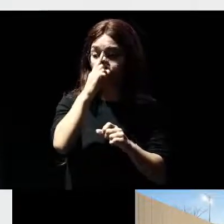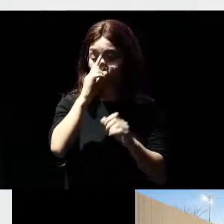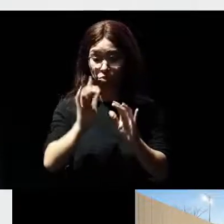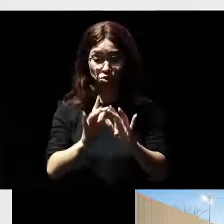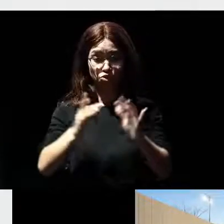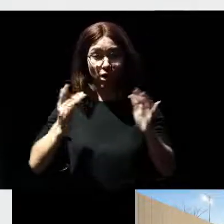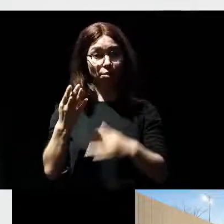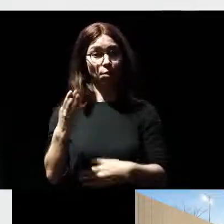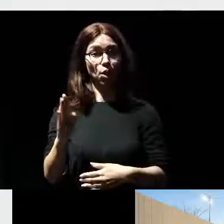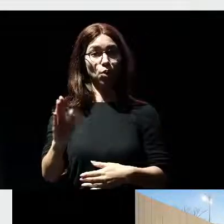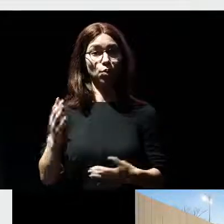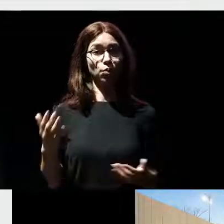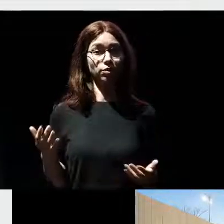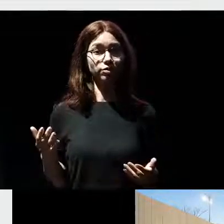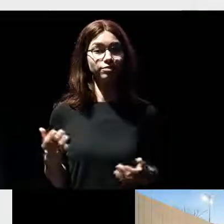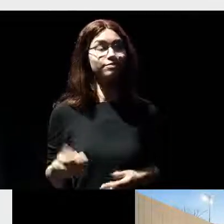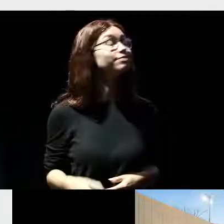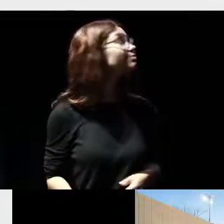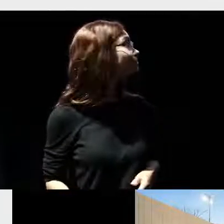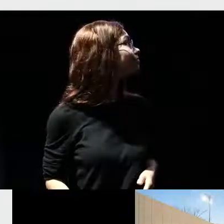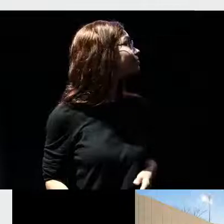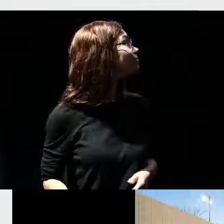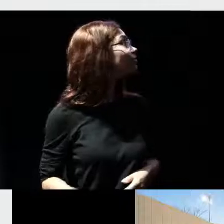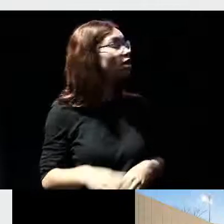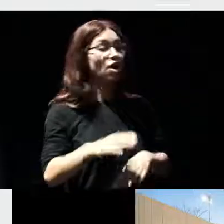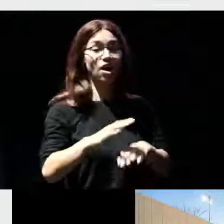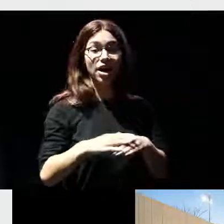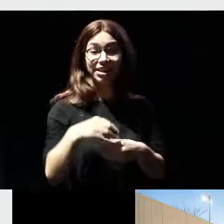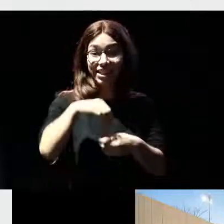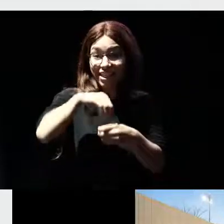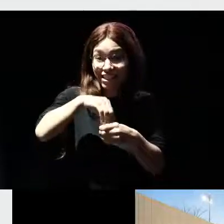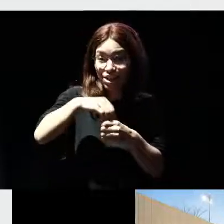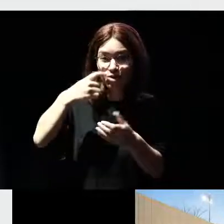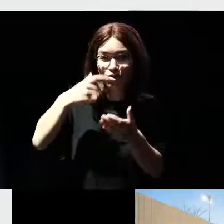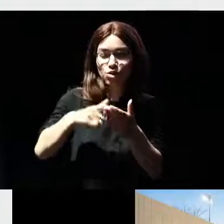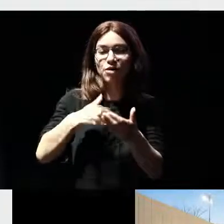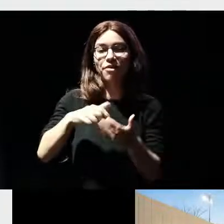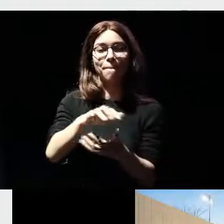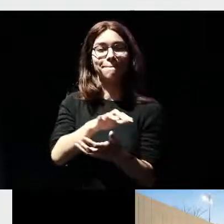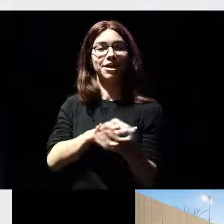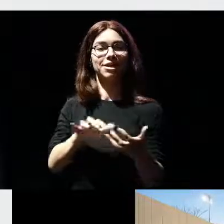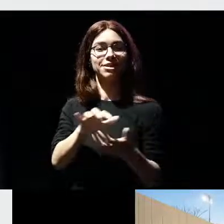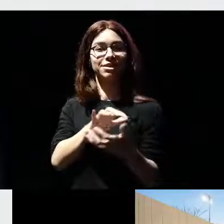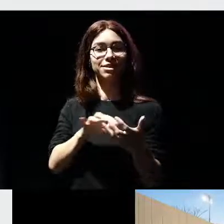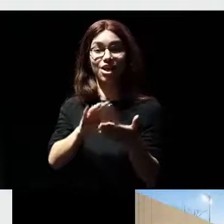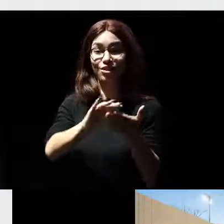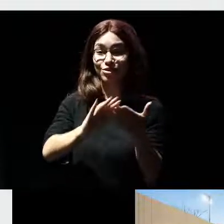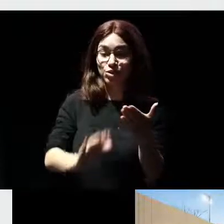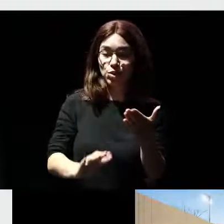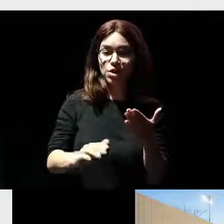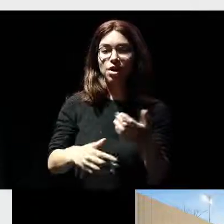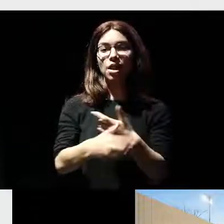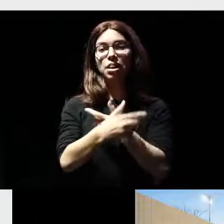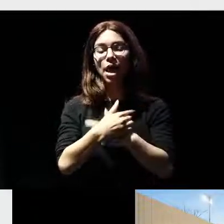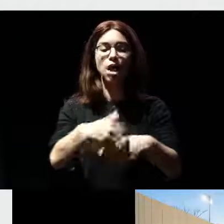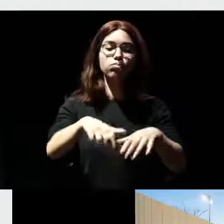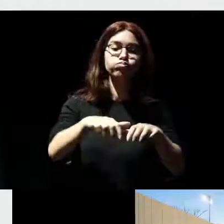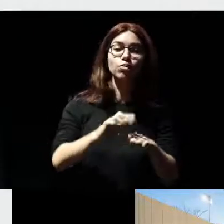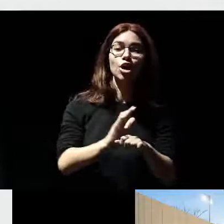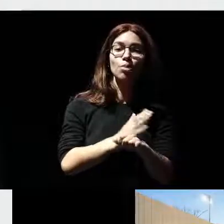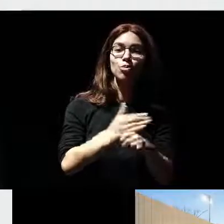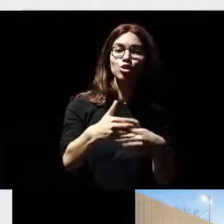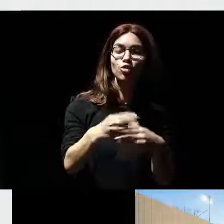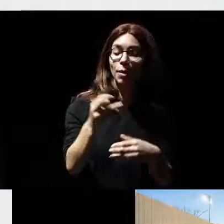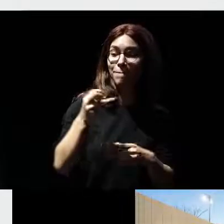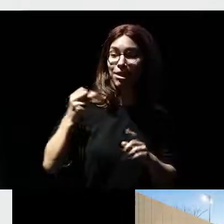the daylight. Those spaces on the interior, as I mentioned, are a real mix. Student lounge, there's a music room immediately